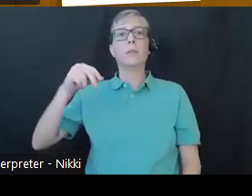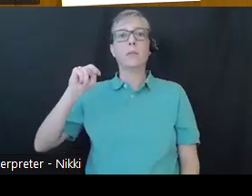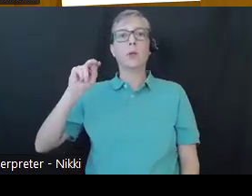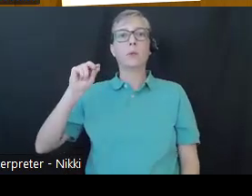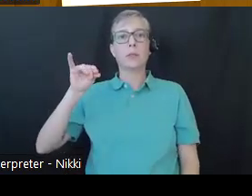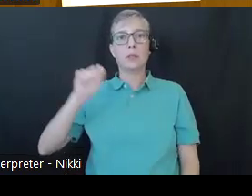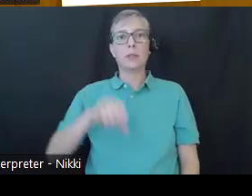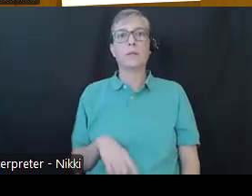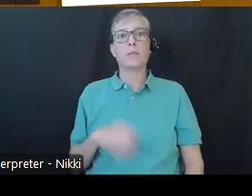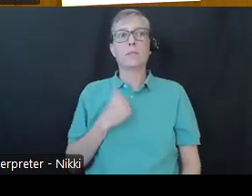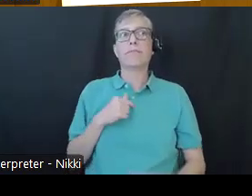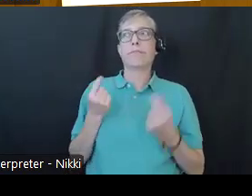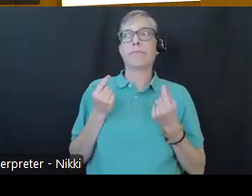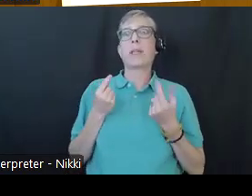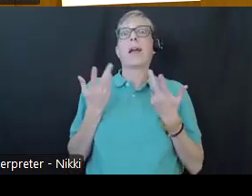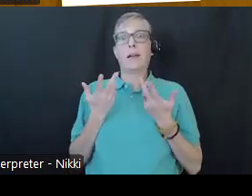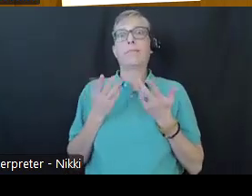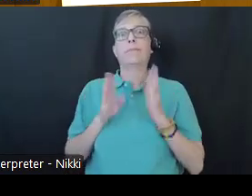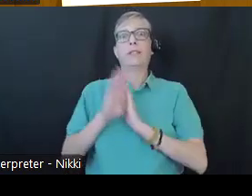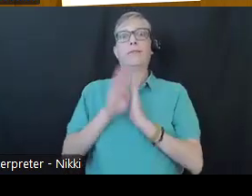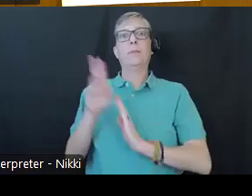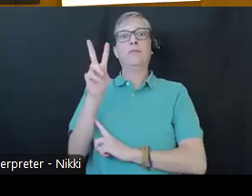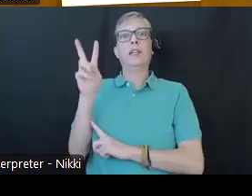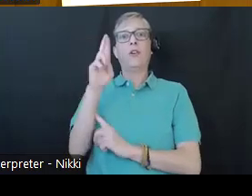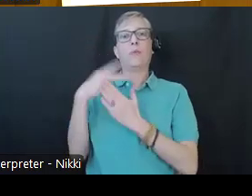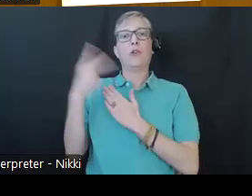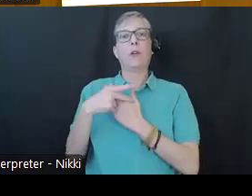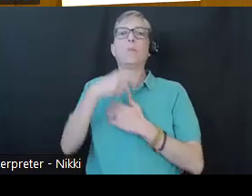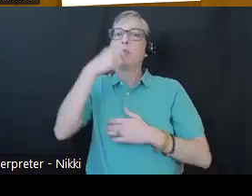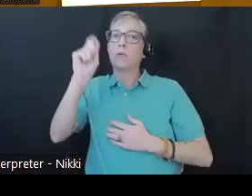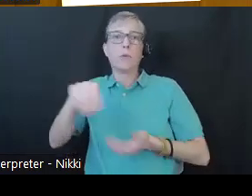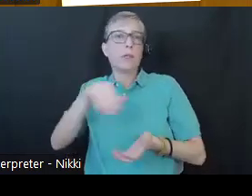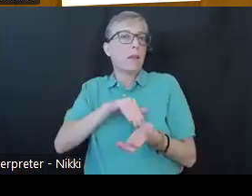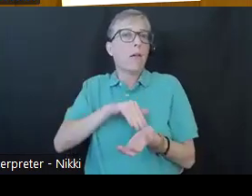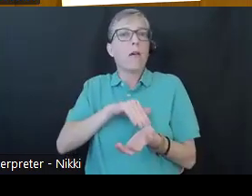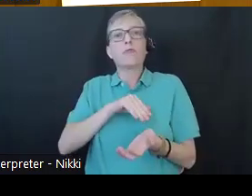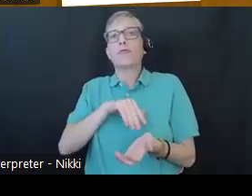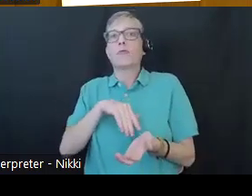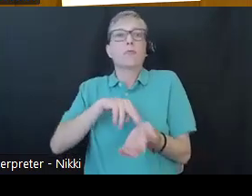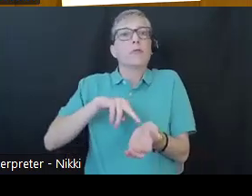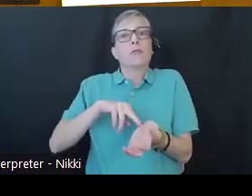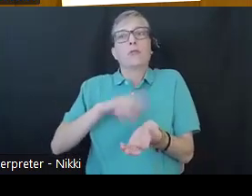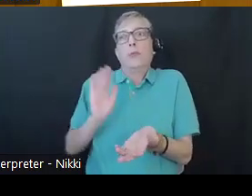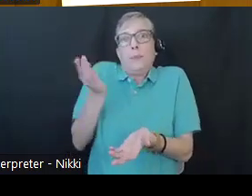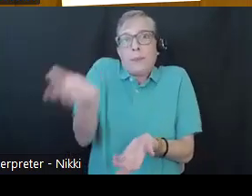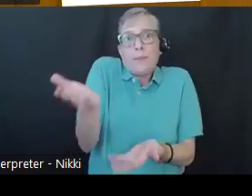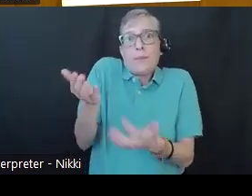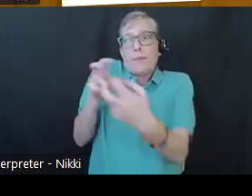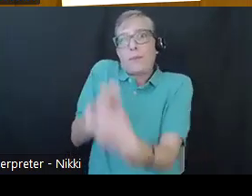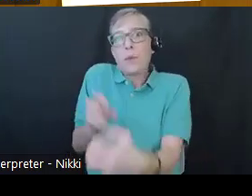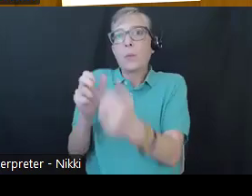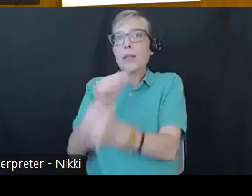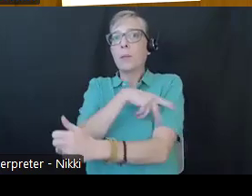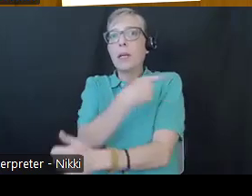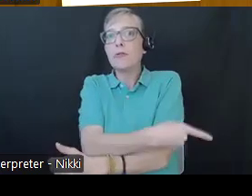that induces hypnosis where you don't actually need the clinician to be there all the time. And that was pretty successful. We were